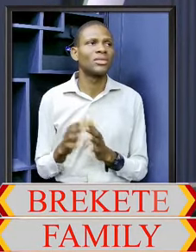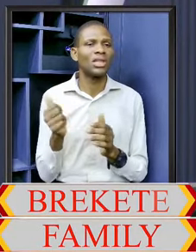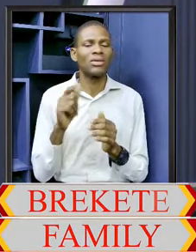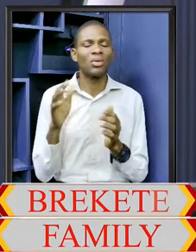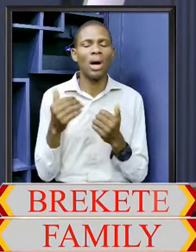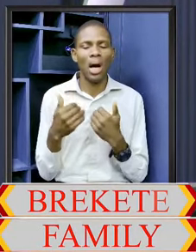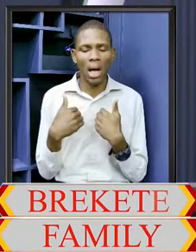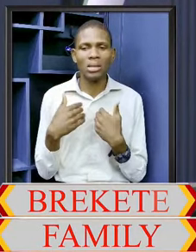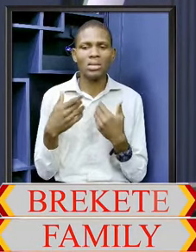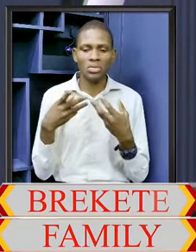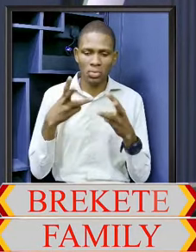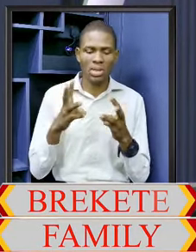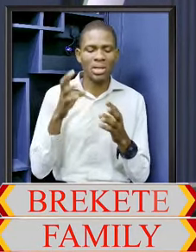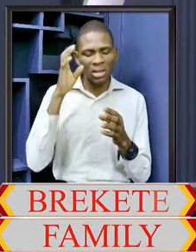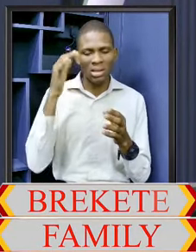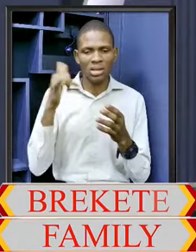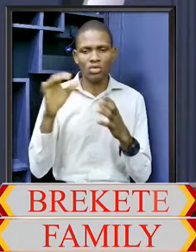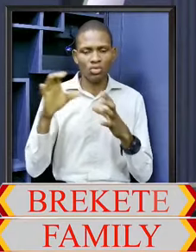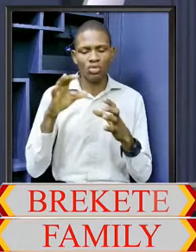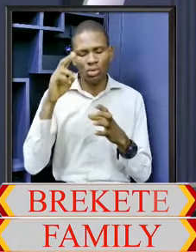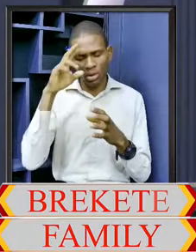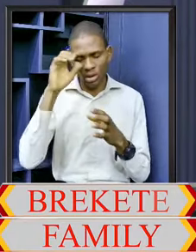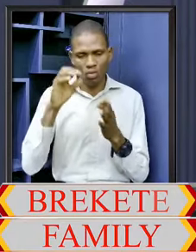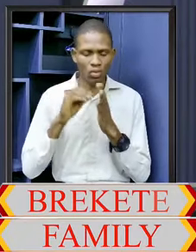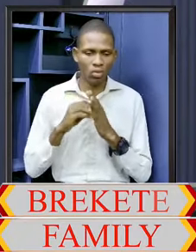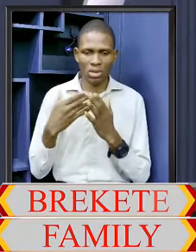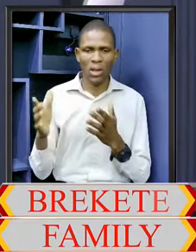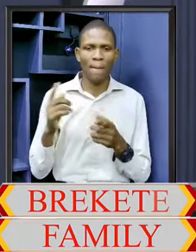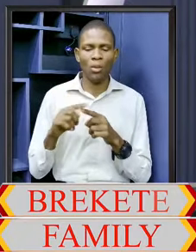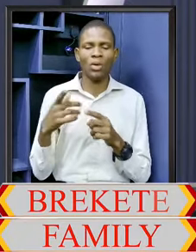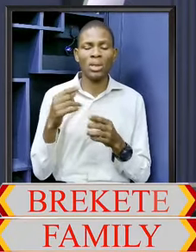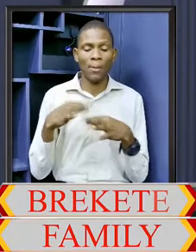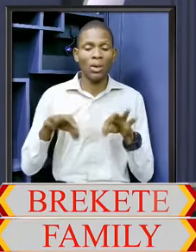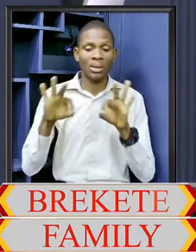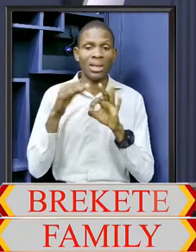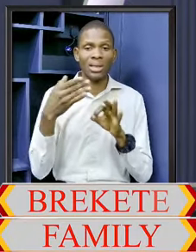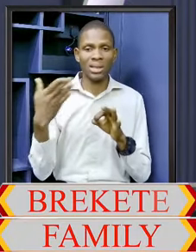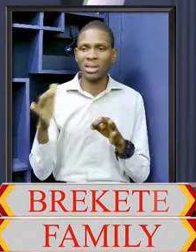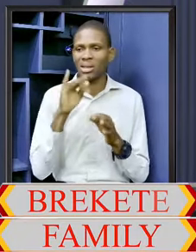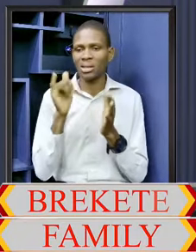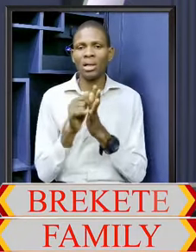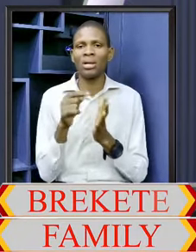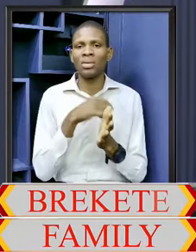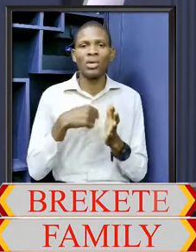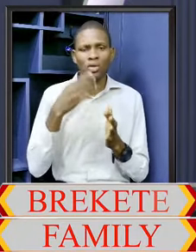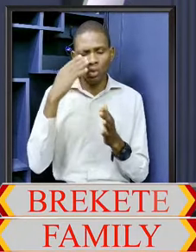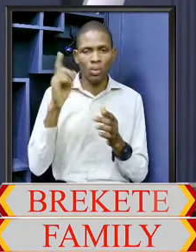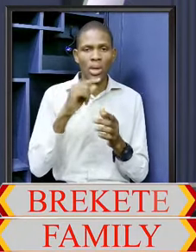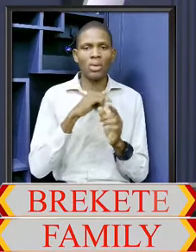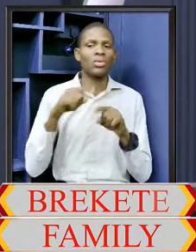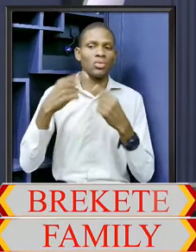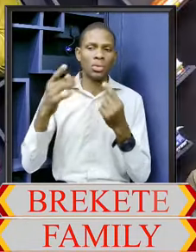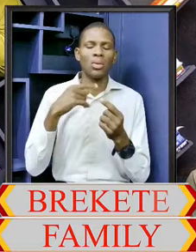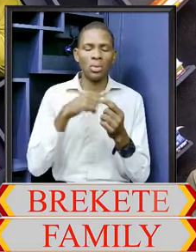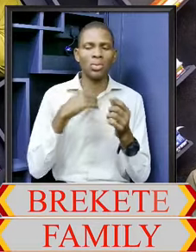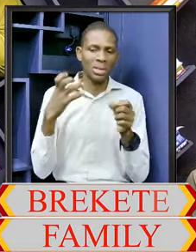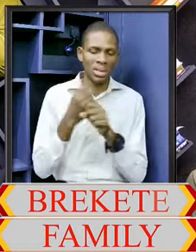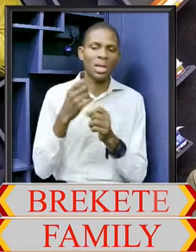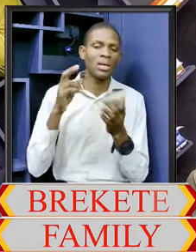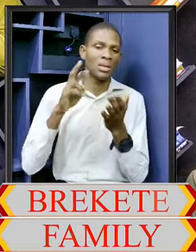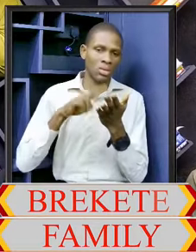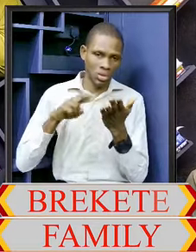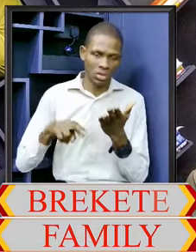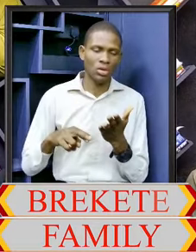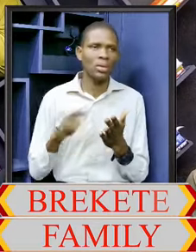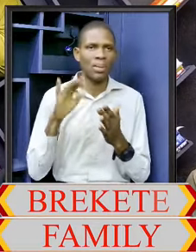they do in own. But the important thing be say, we know where we they go and we they get results by the grace of God. Now, one